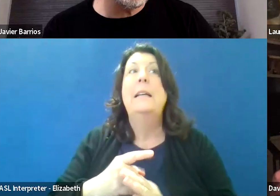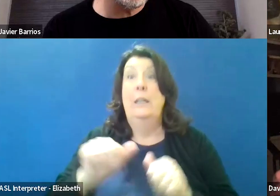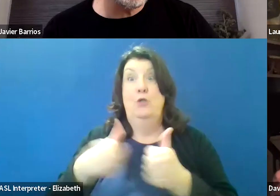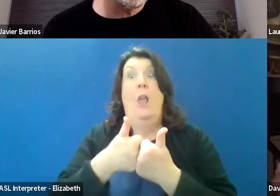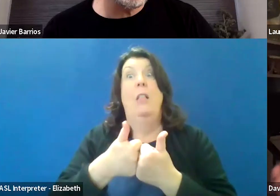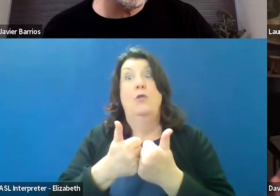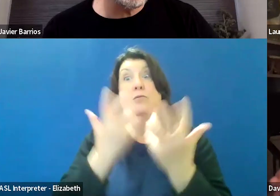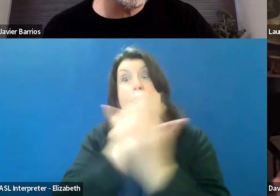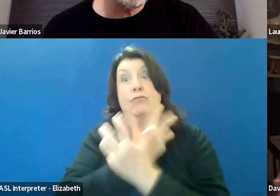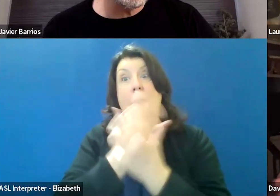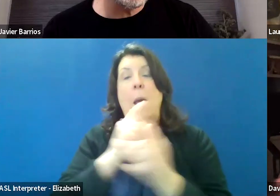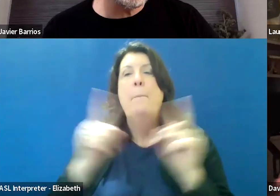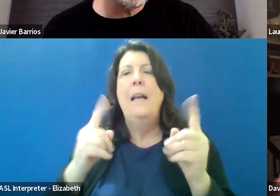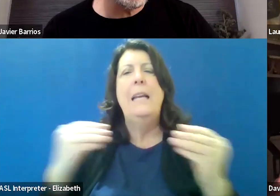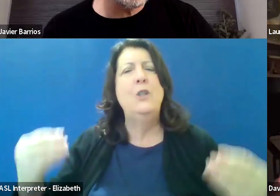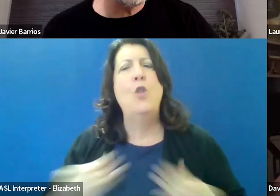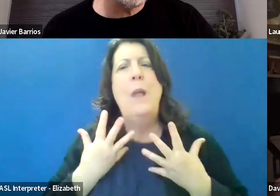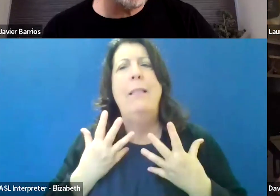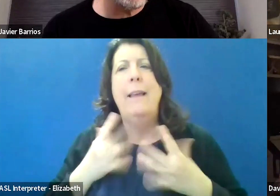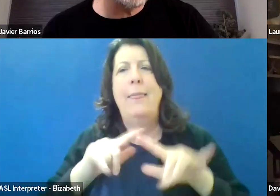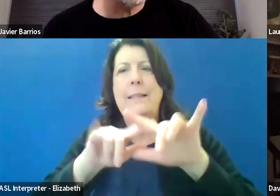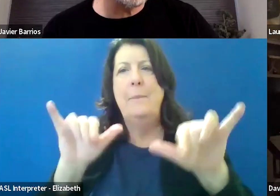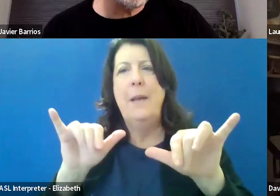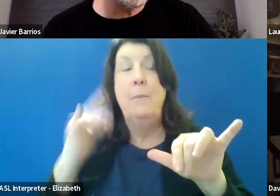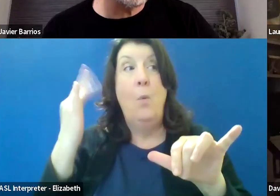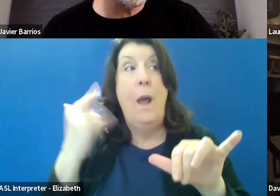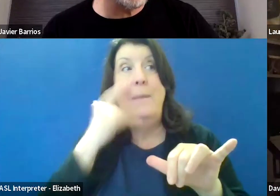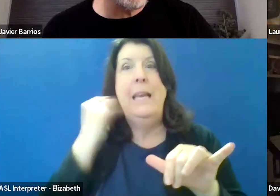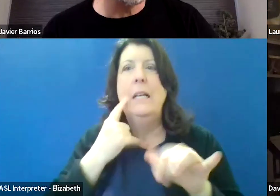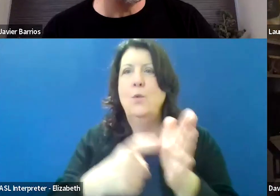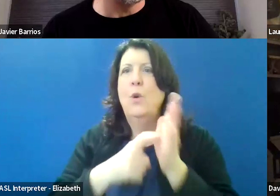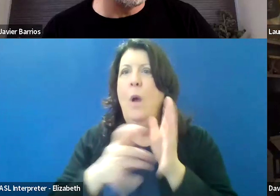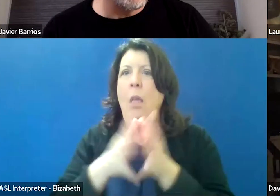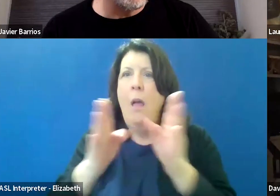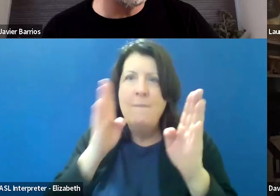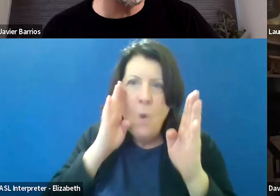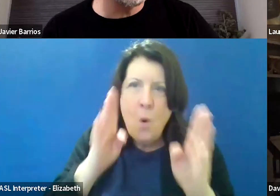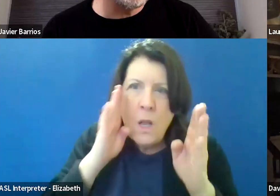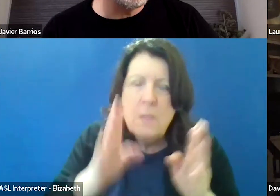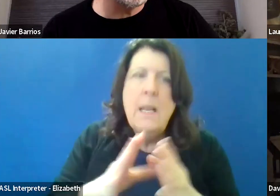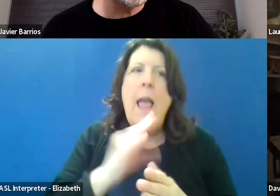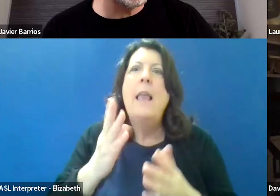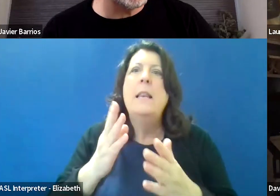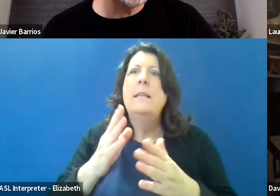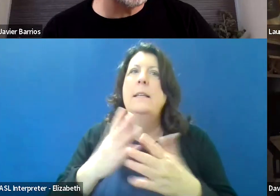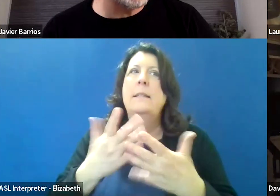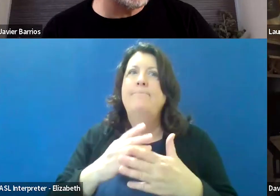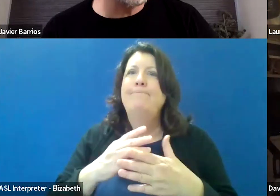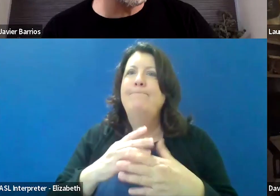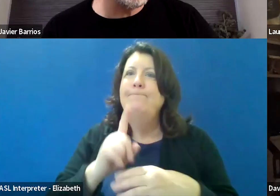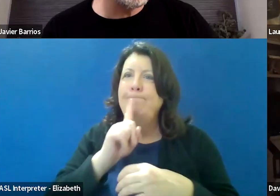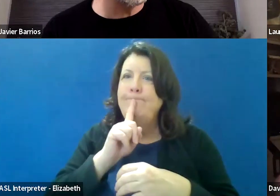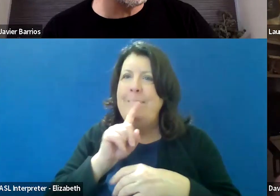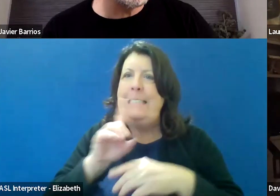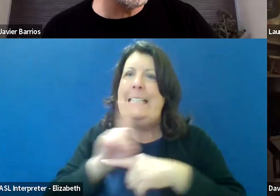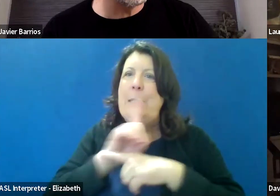but it's thrilling to do at the same time because it requires, I think, a lot of focus Right. and discipline that I had to discover, quite honestly, as a